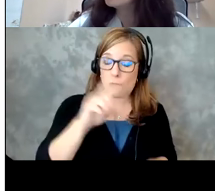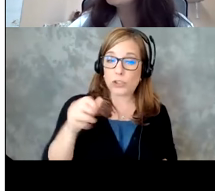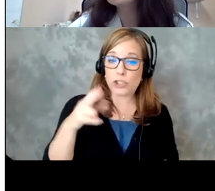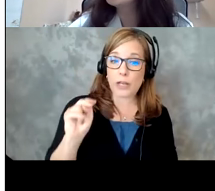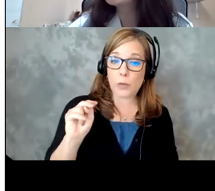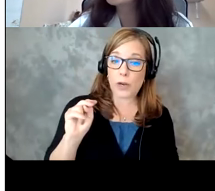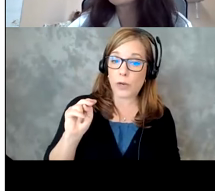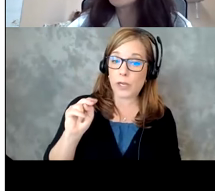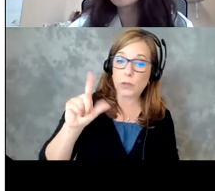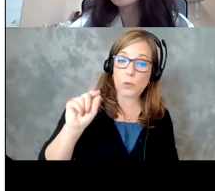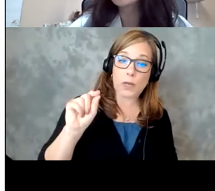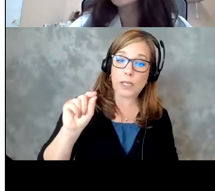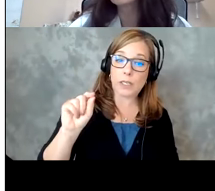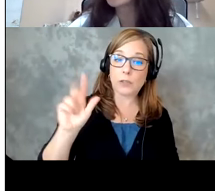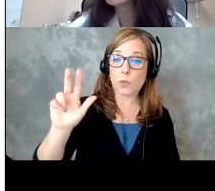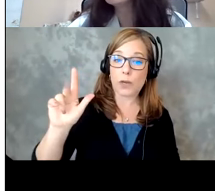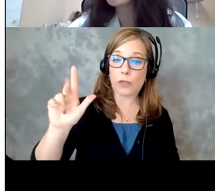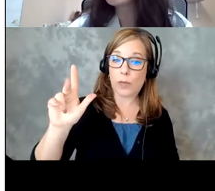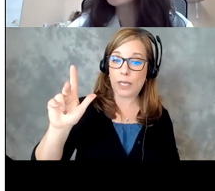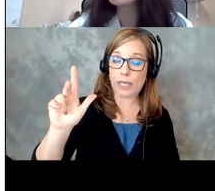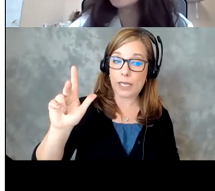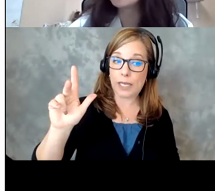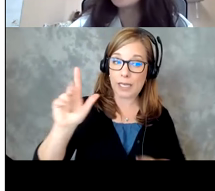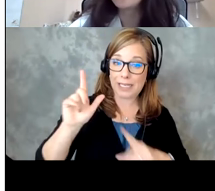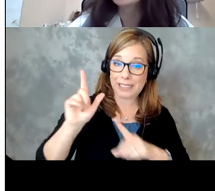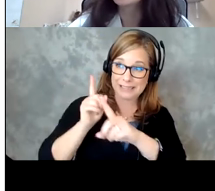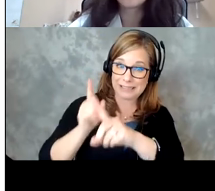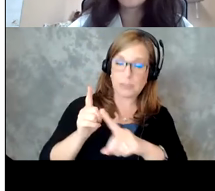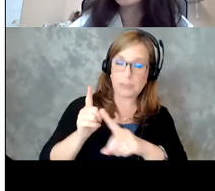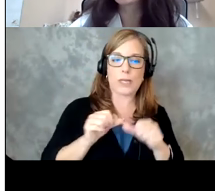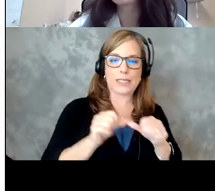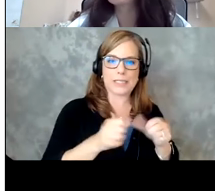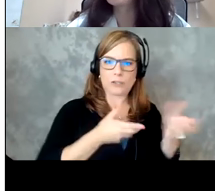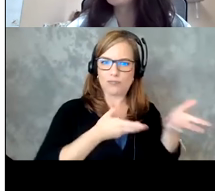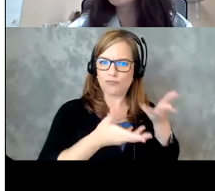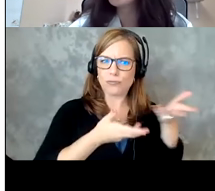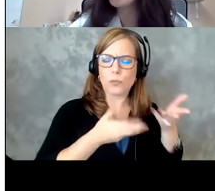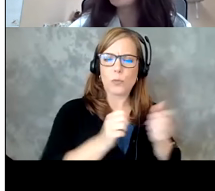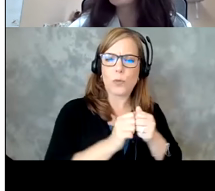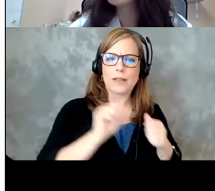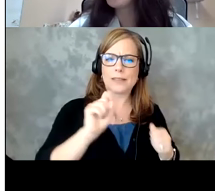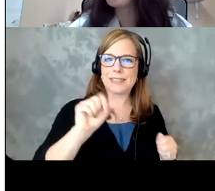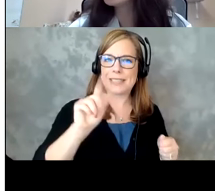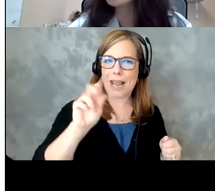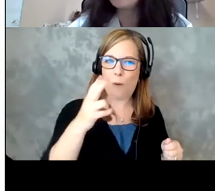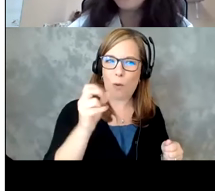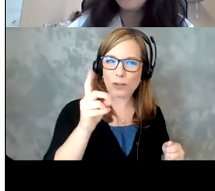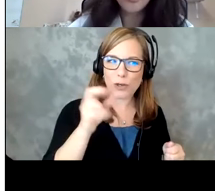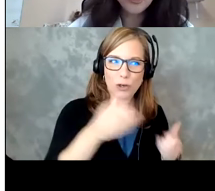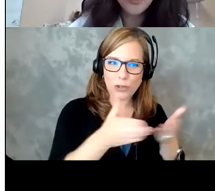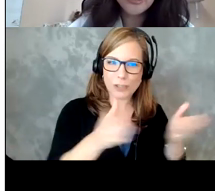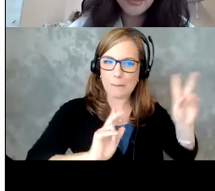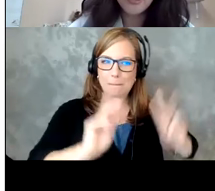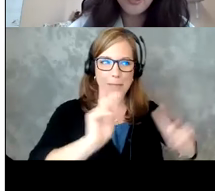2023 implementation, we are continuing our stakeholder engagement, such as with this group, to really help inform the